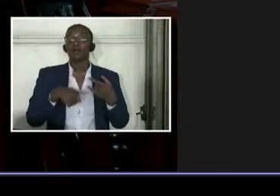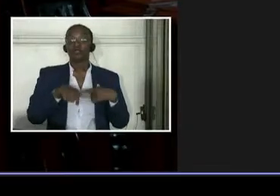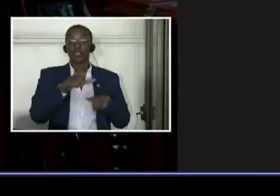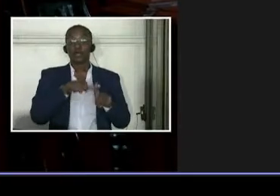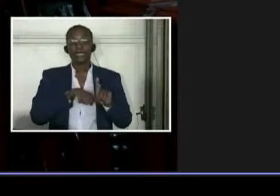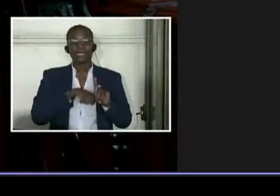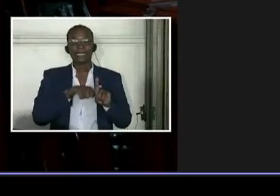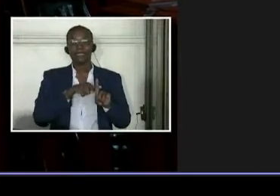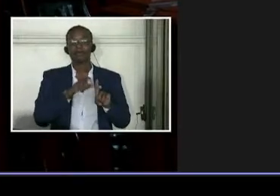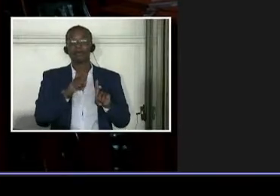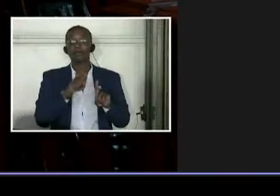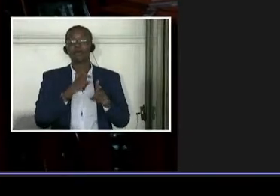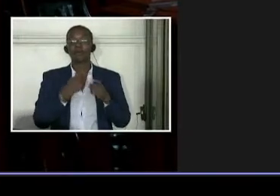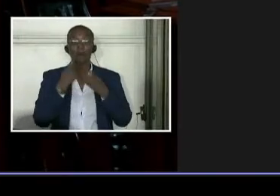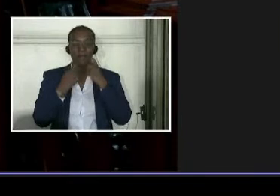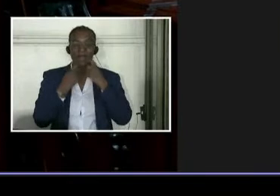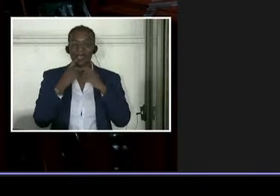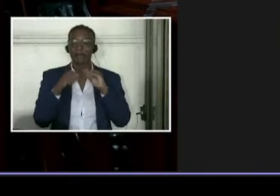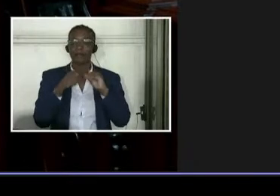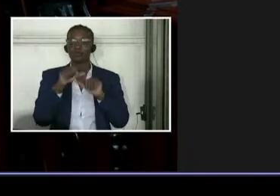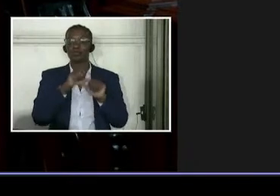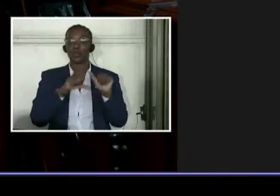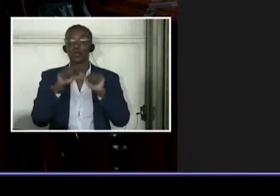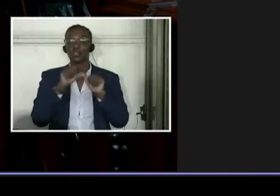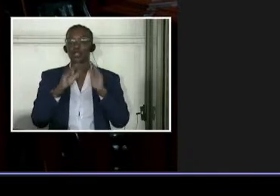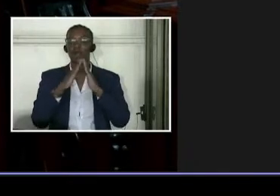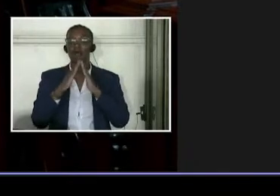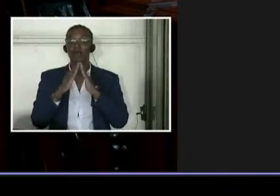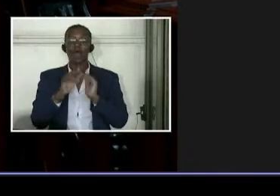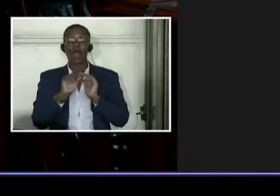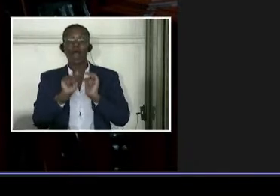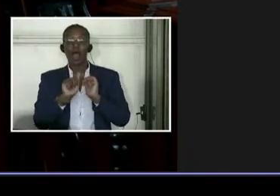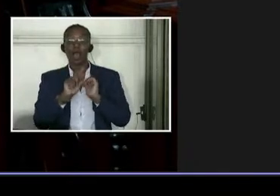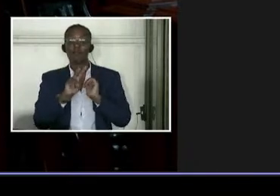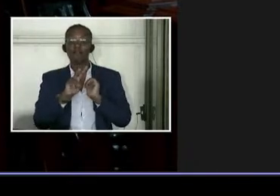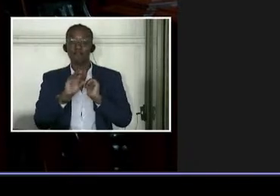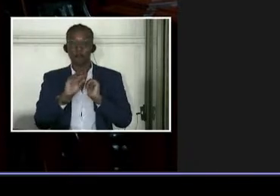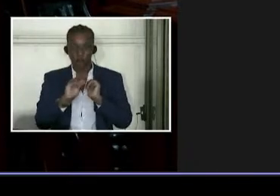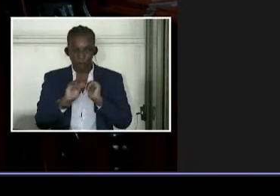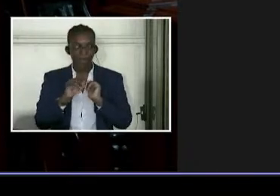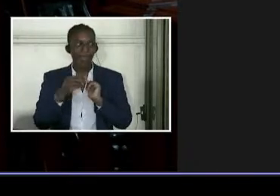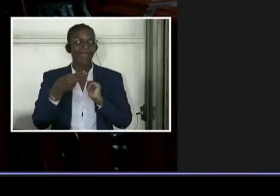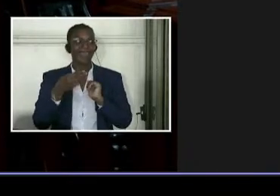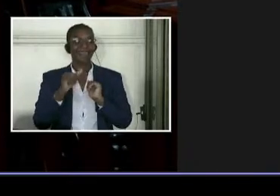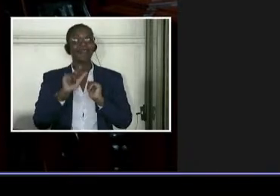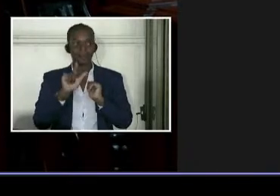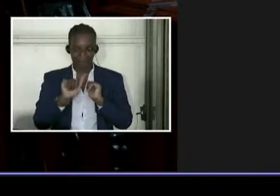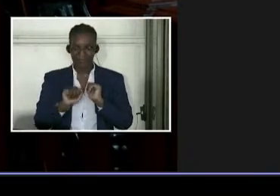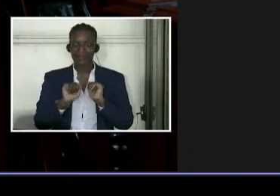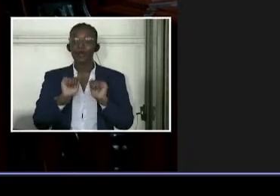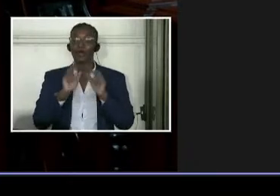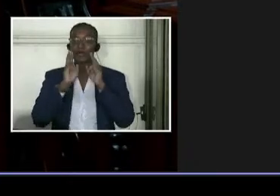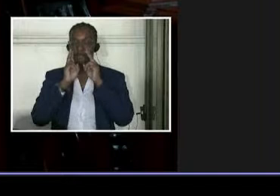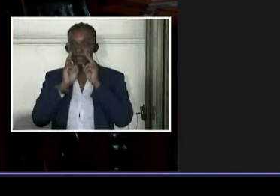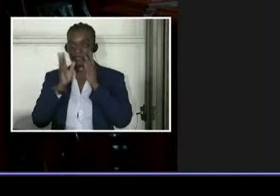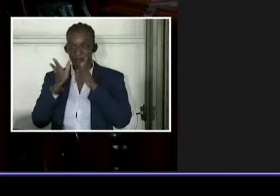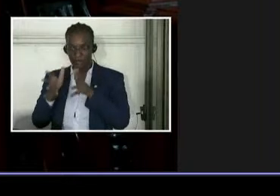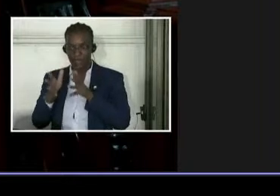received complaints from tenants about social housing projects in Avoca Hills. We are attending to that matter and will be